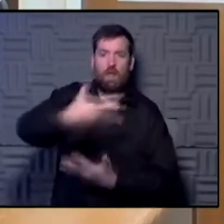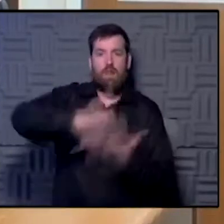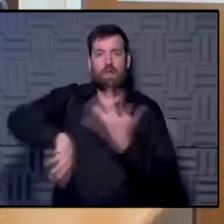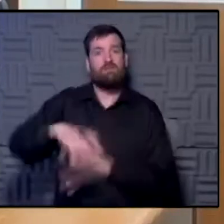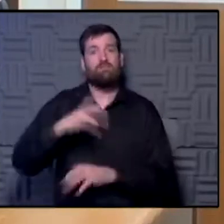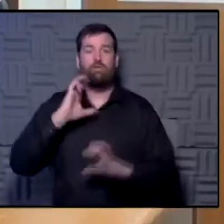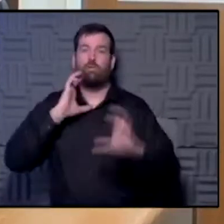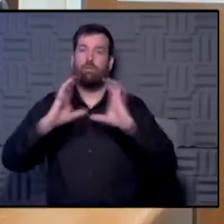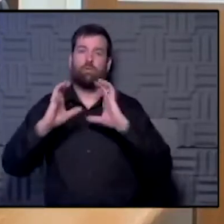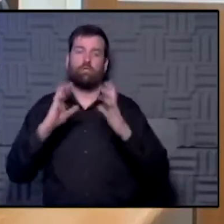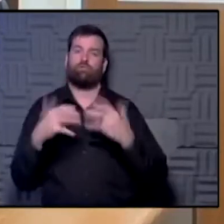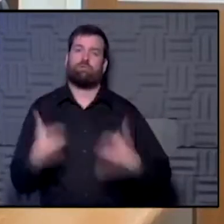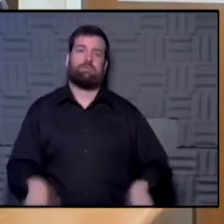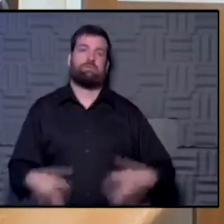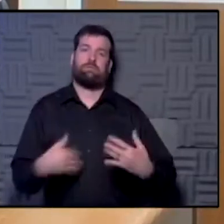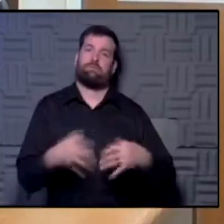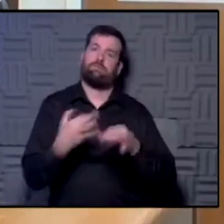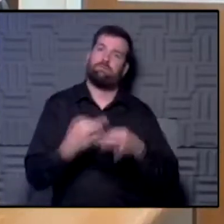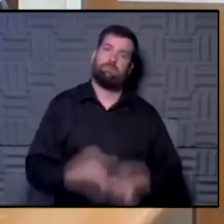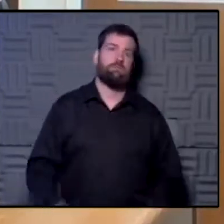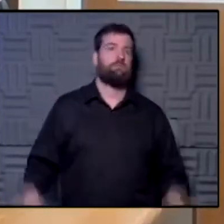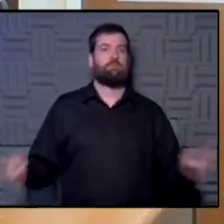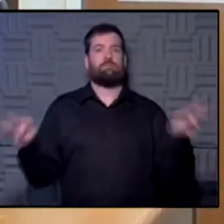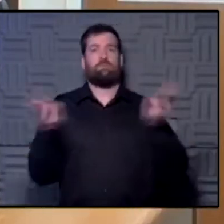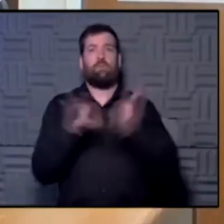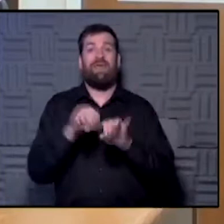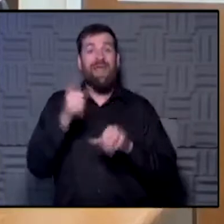at the heart of every error that happens in the